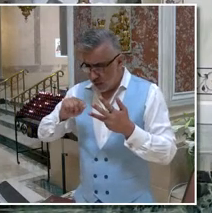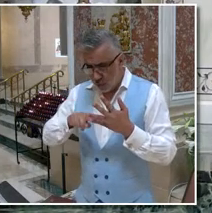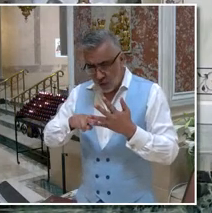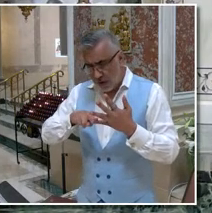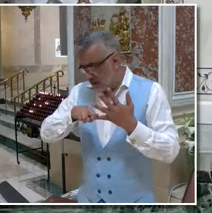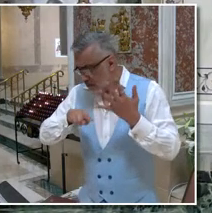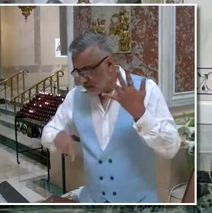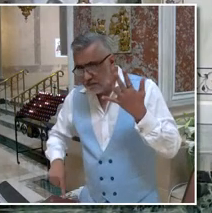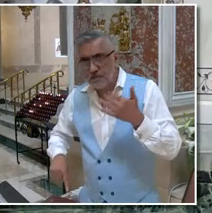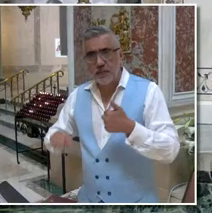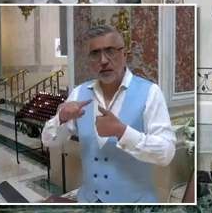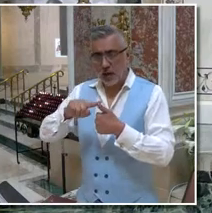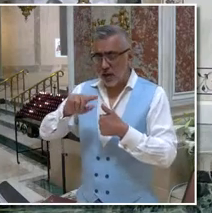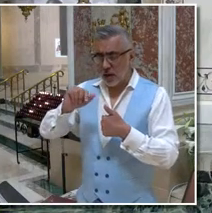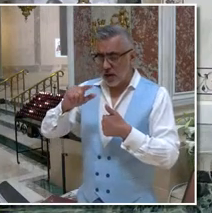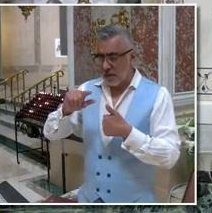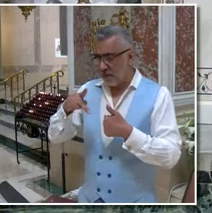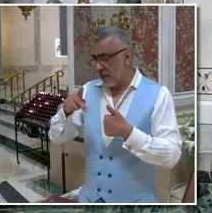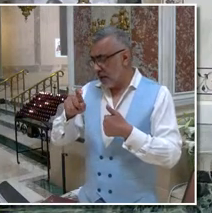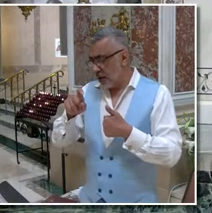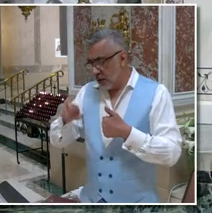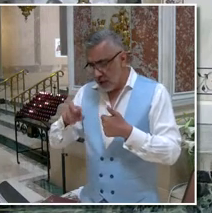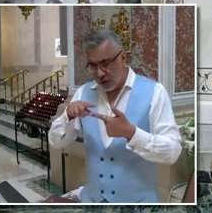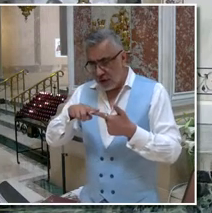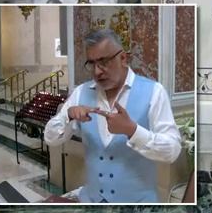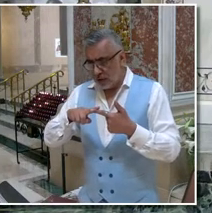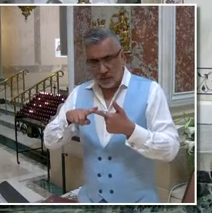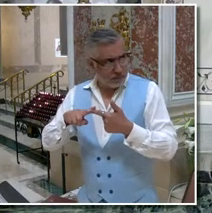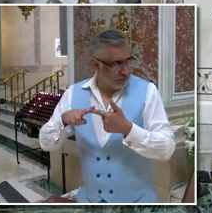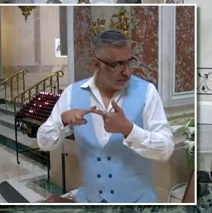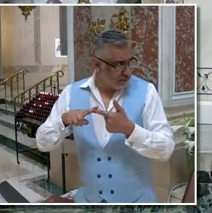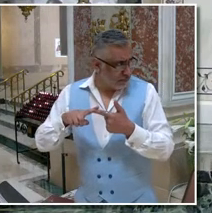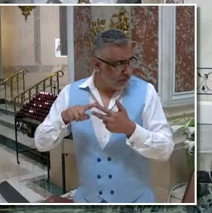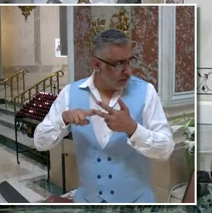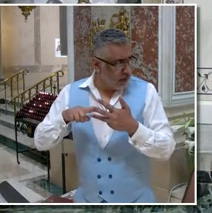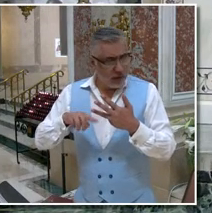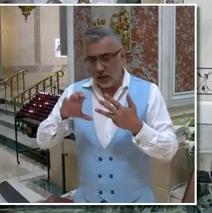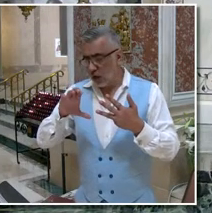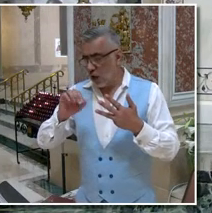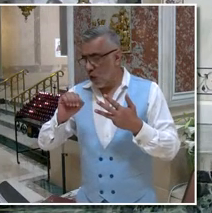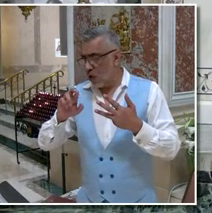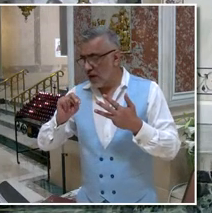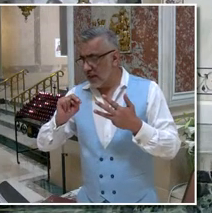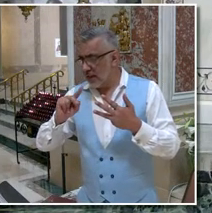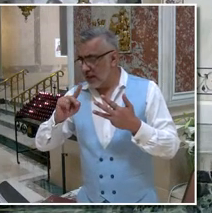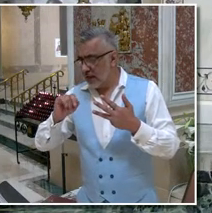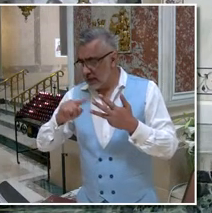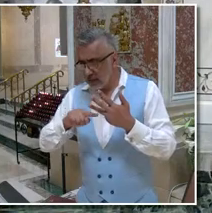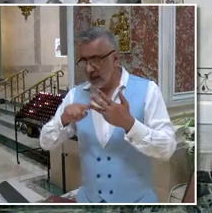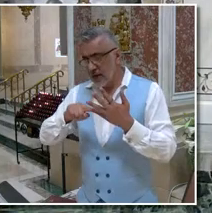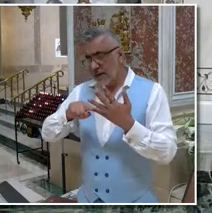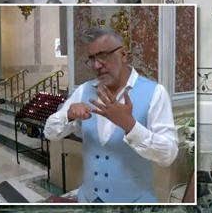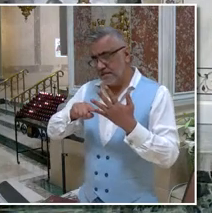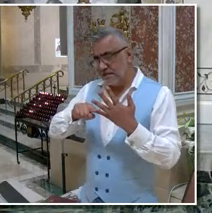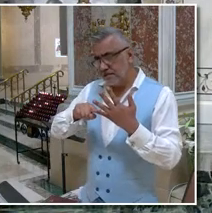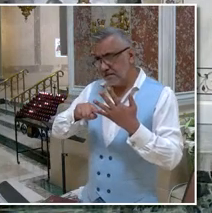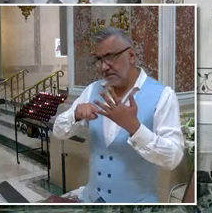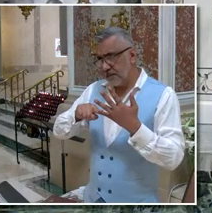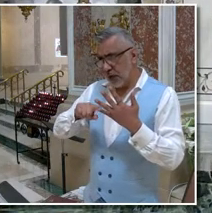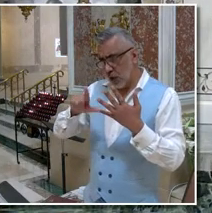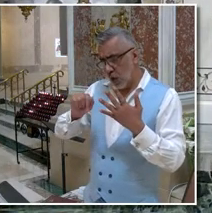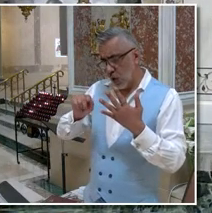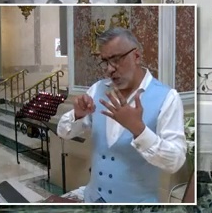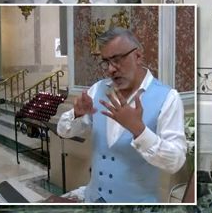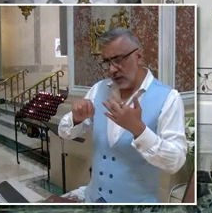and Jude, Linus, Cletus, Clement, Sixtus, Cornelius, Cyprian, Chrysogonus,